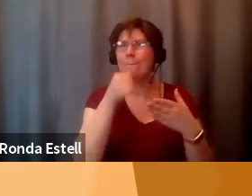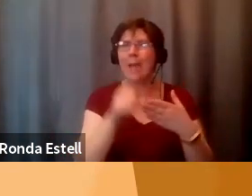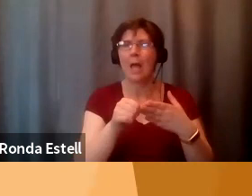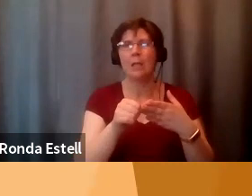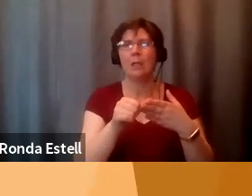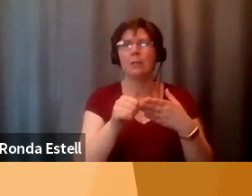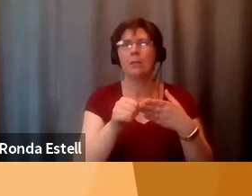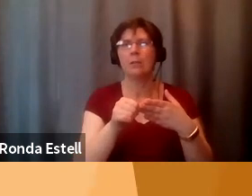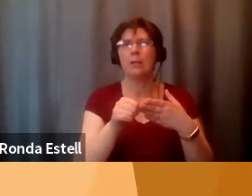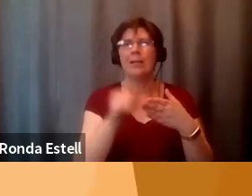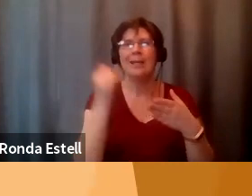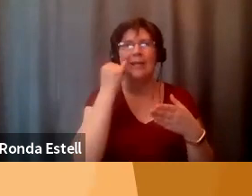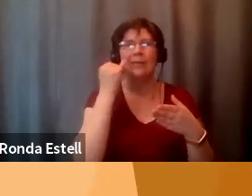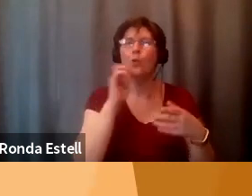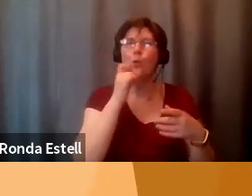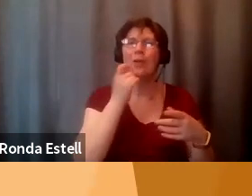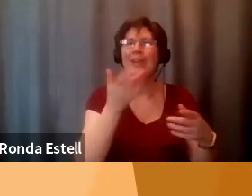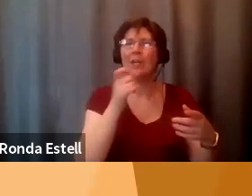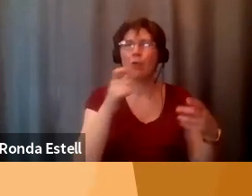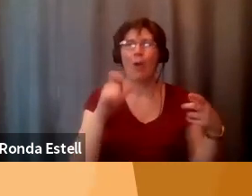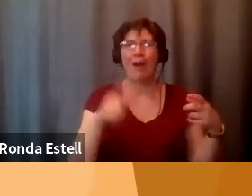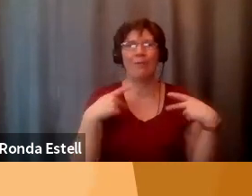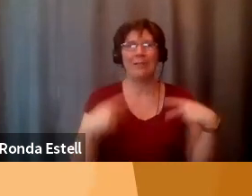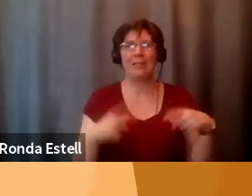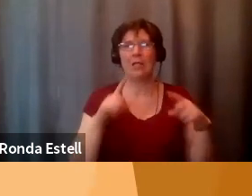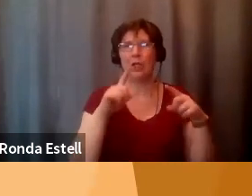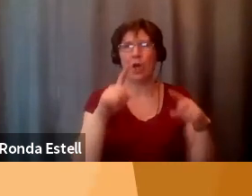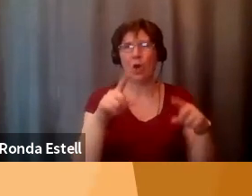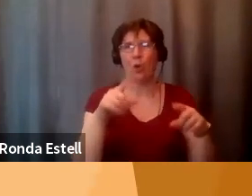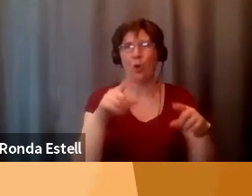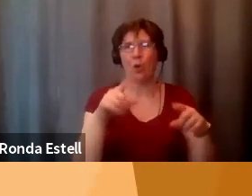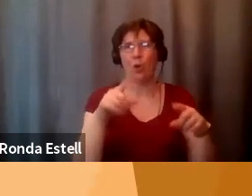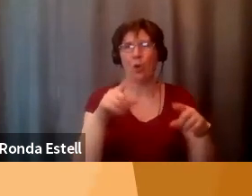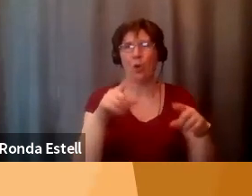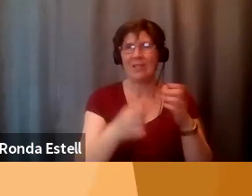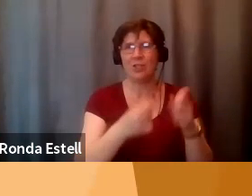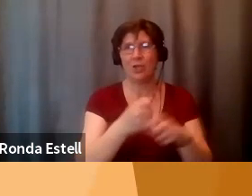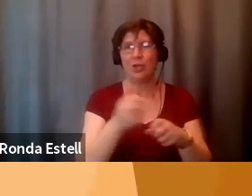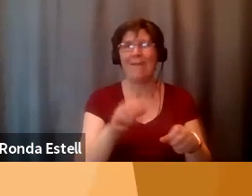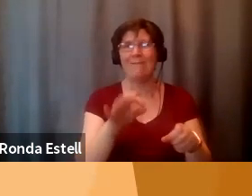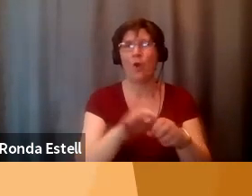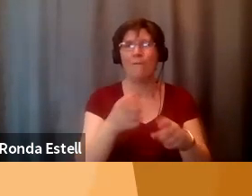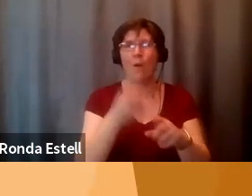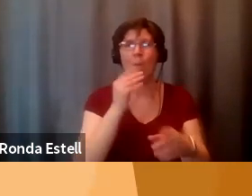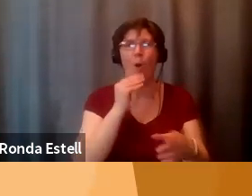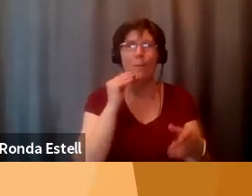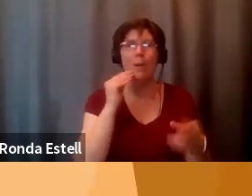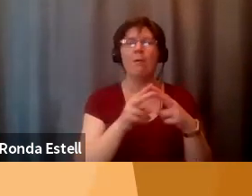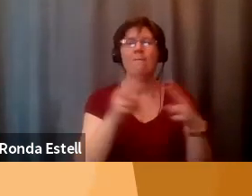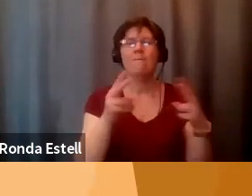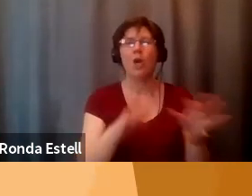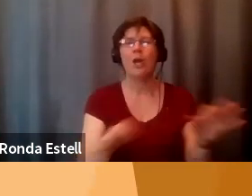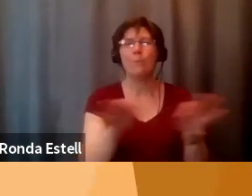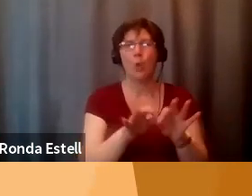cool thing is that you don't even have to physically go into a booth this year. You can vote from home. But it is very